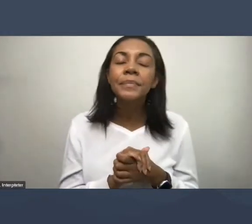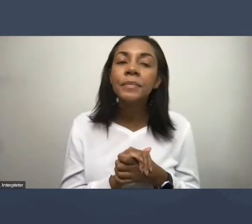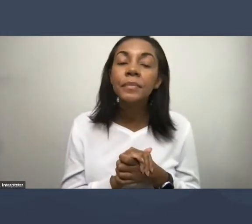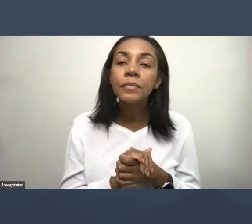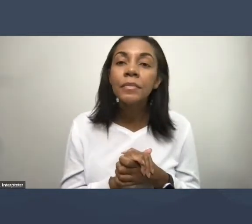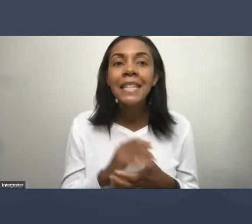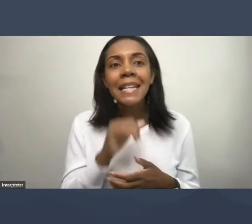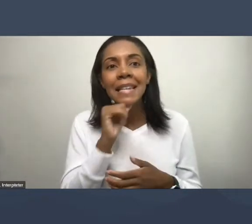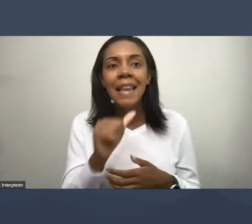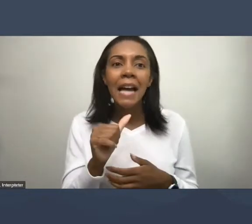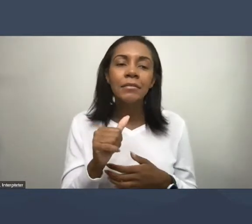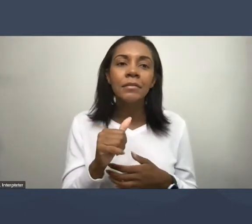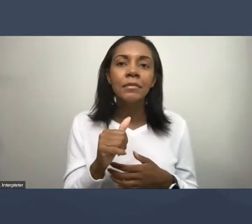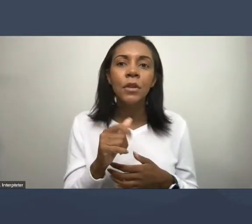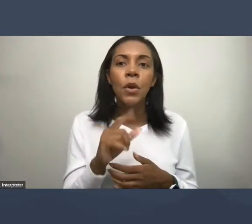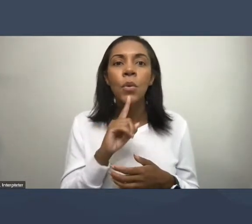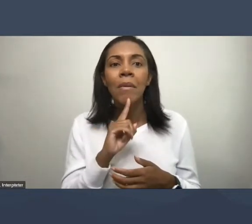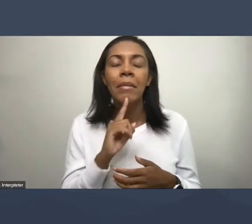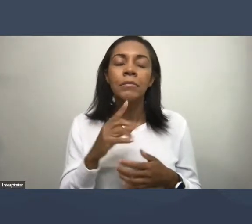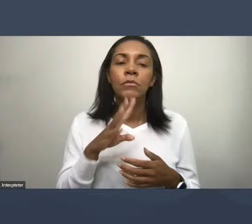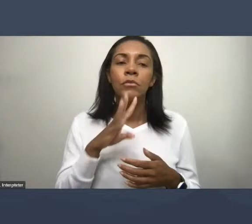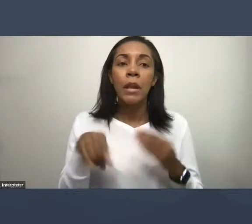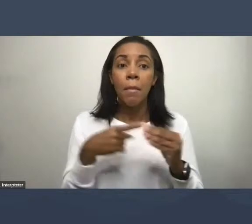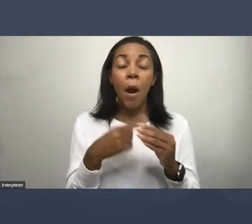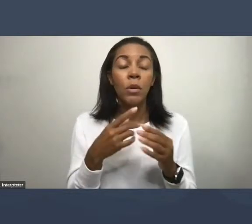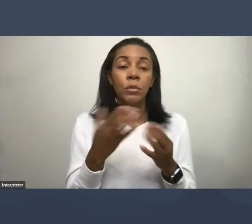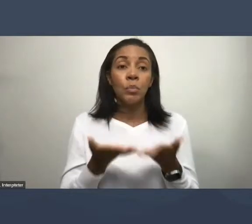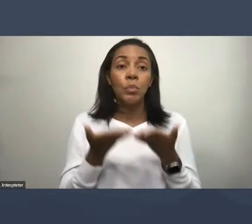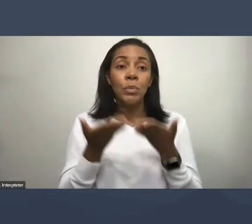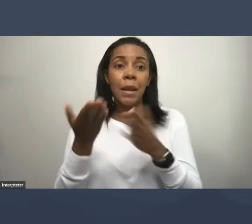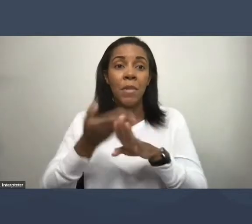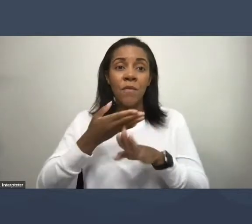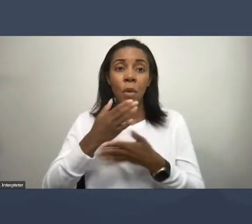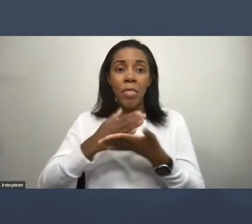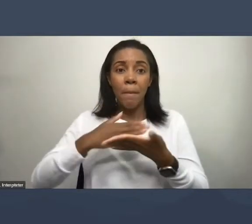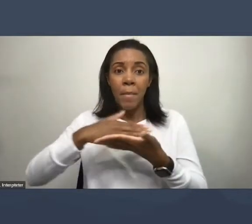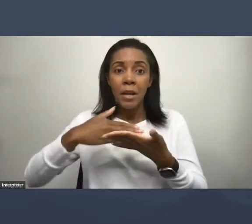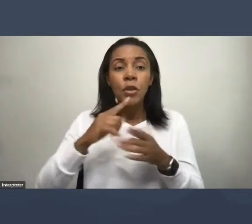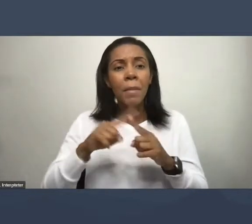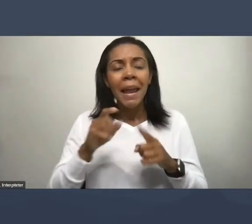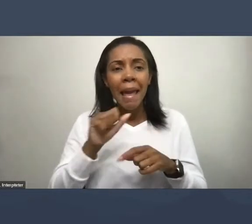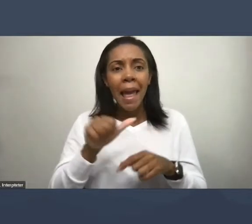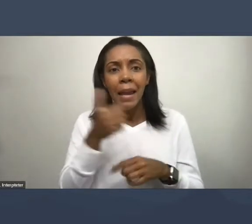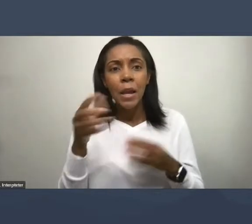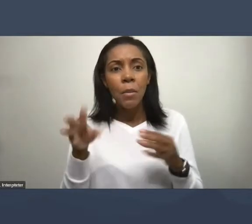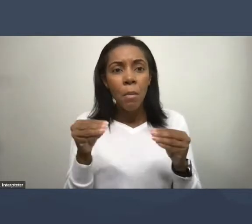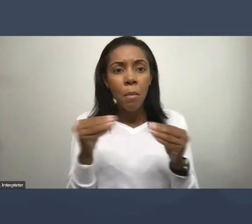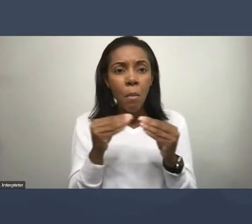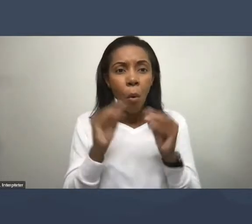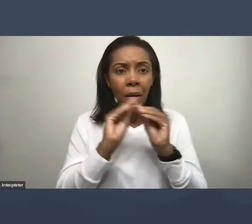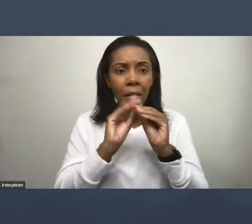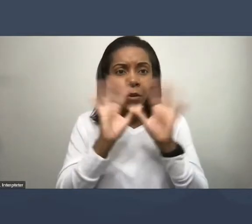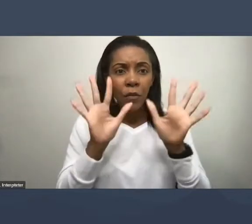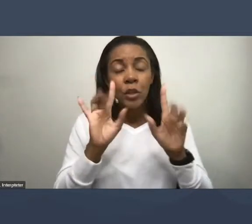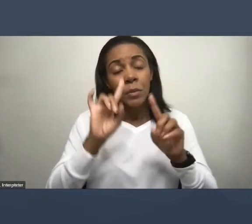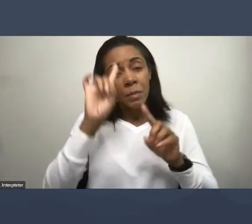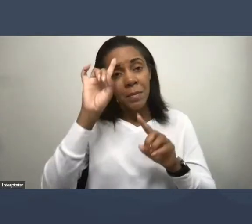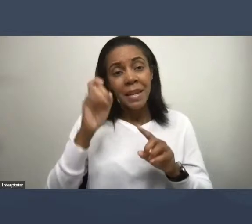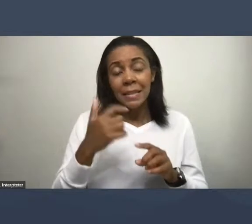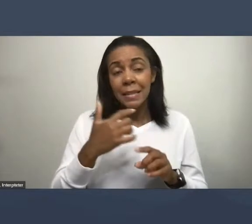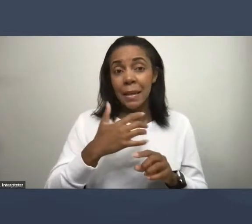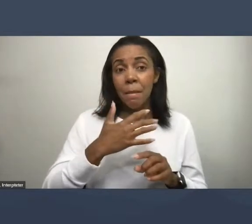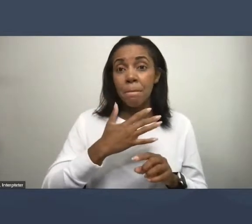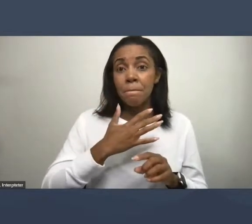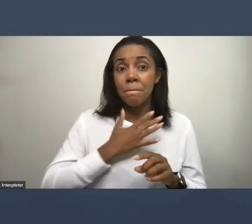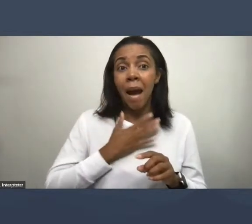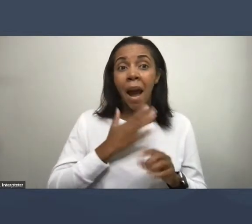Not necessarily talking about what was presented prior to budget, but has there been any other clarification? Because based upon my making these